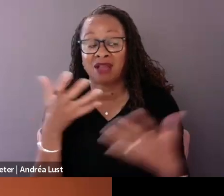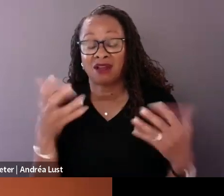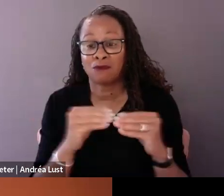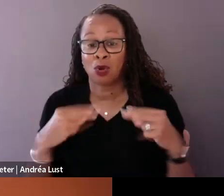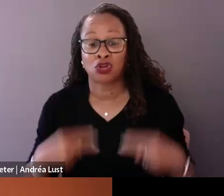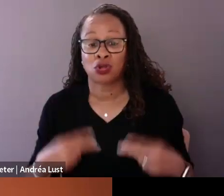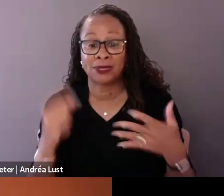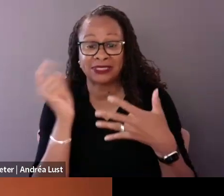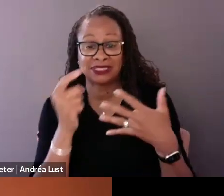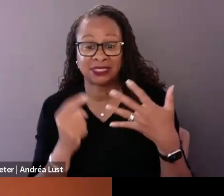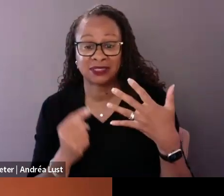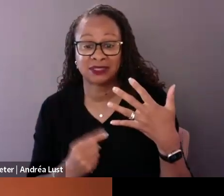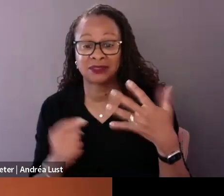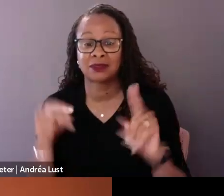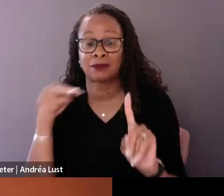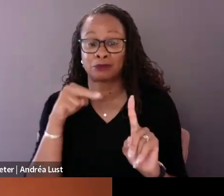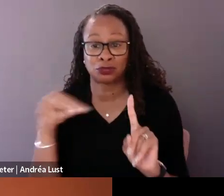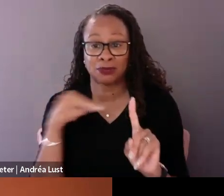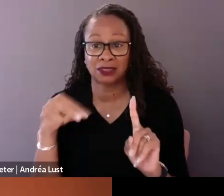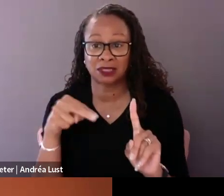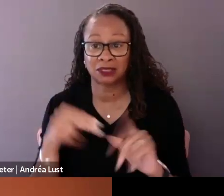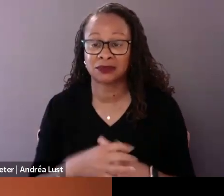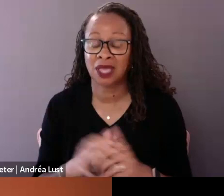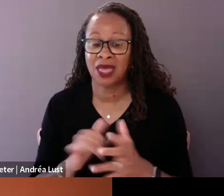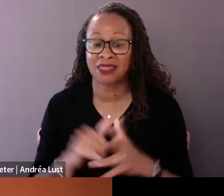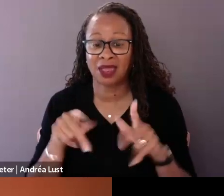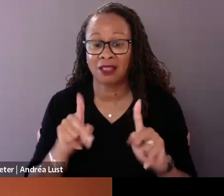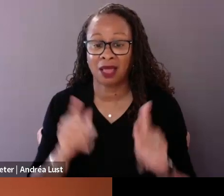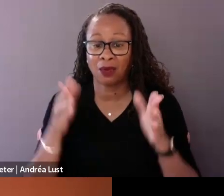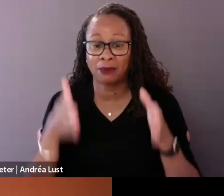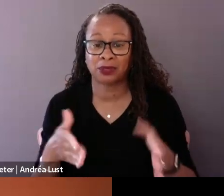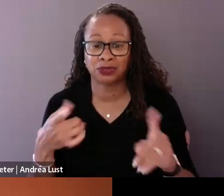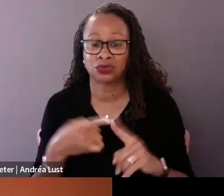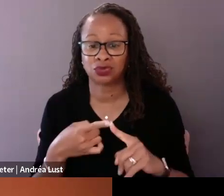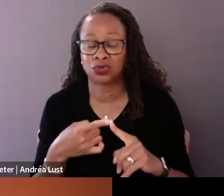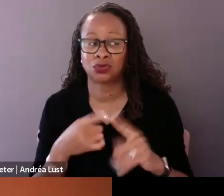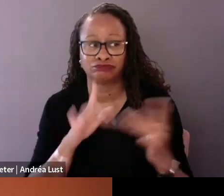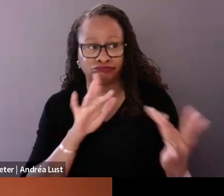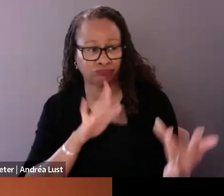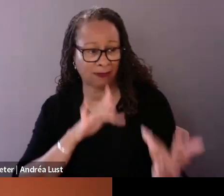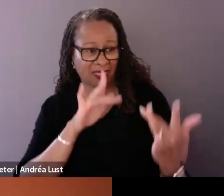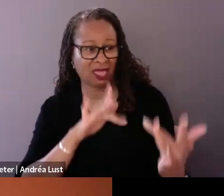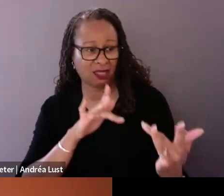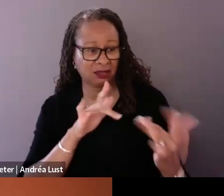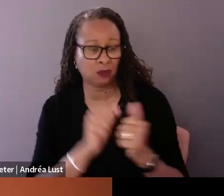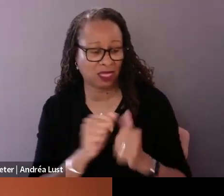details, perspectives that would allow someone to empathize with these